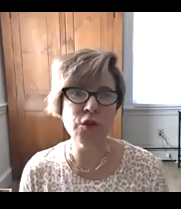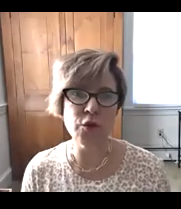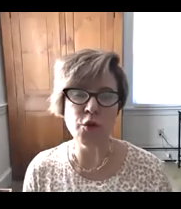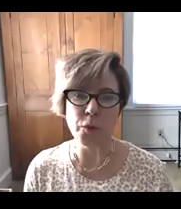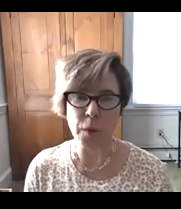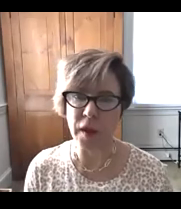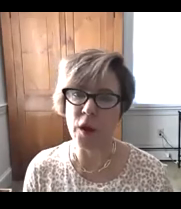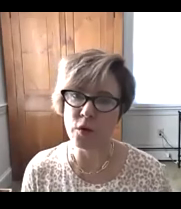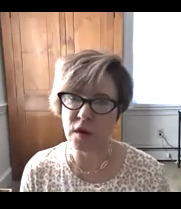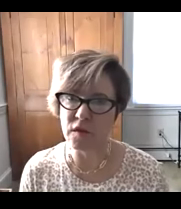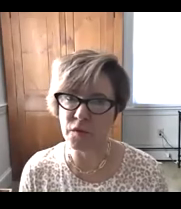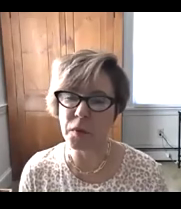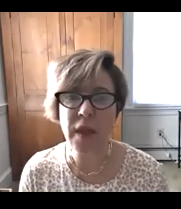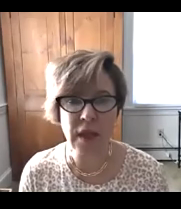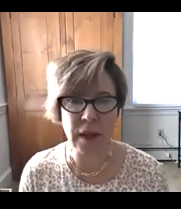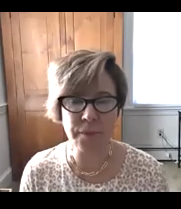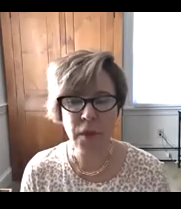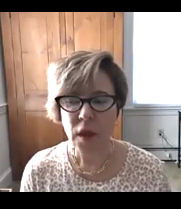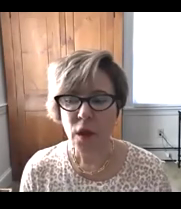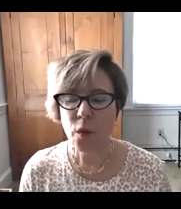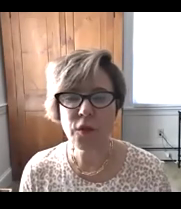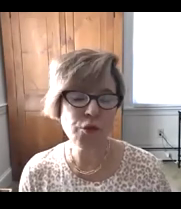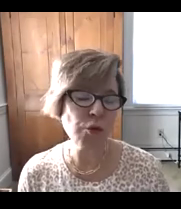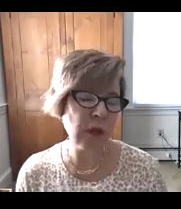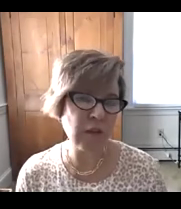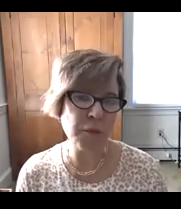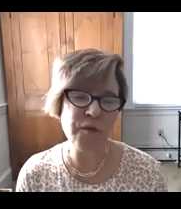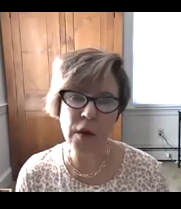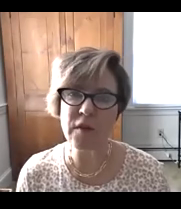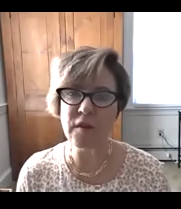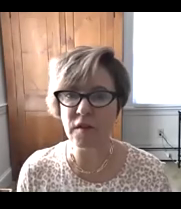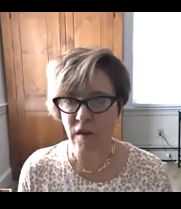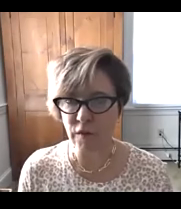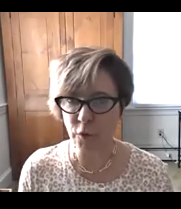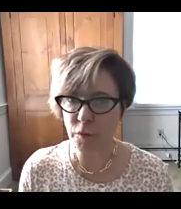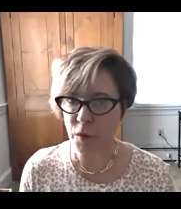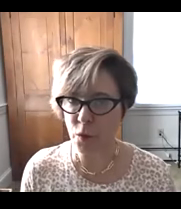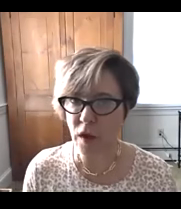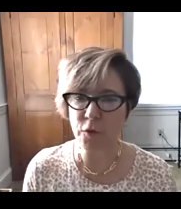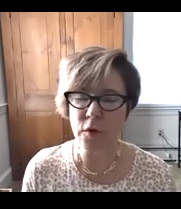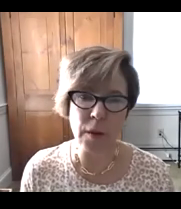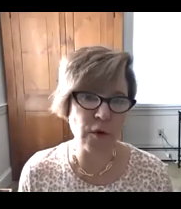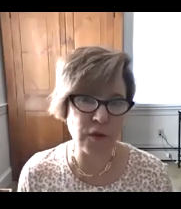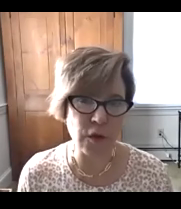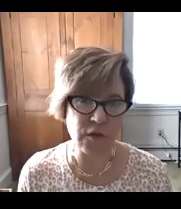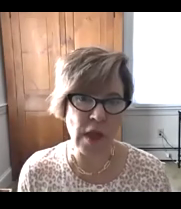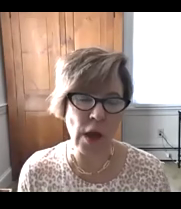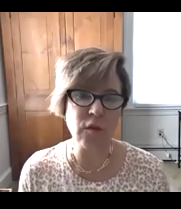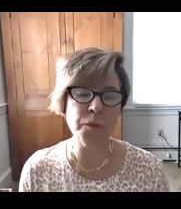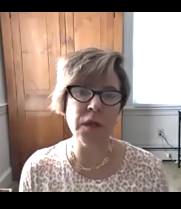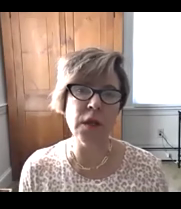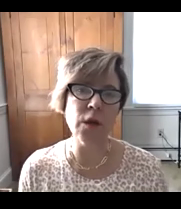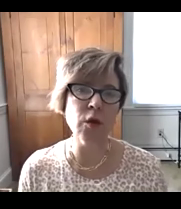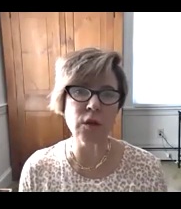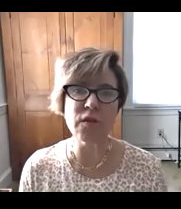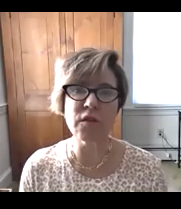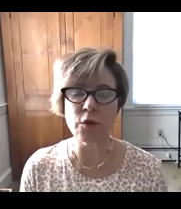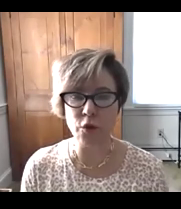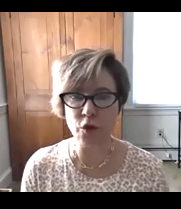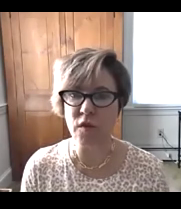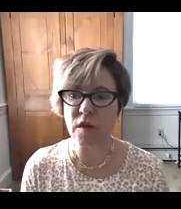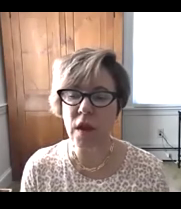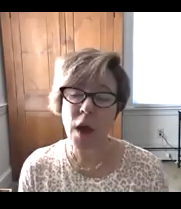to do your preparedness planning. Well, the toolkit has been very successful. It's been around for a number of years now. It's been not only